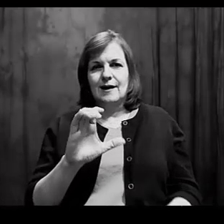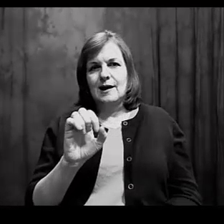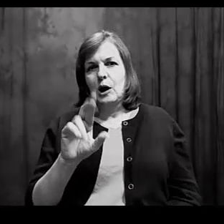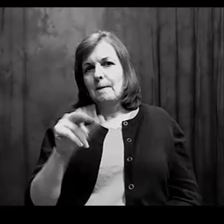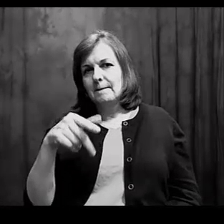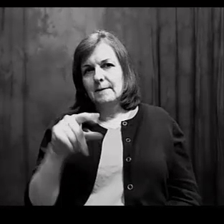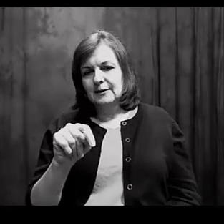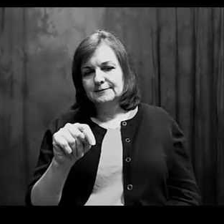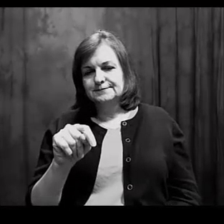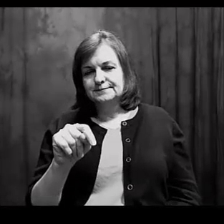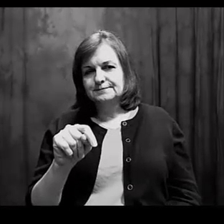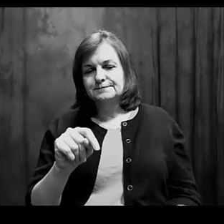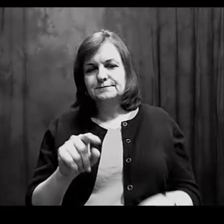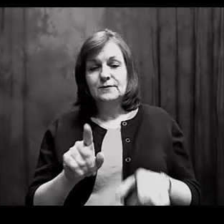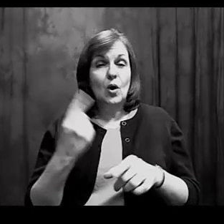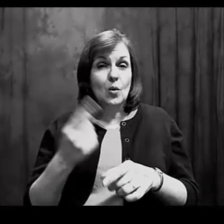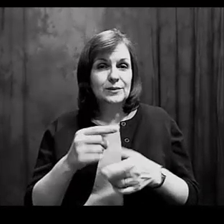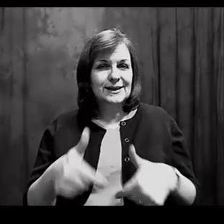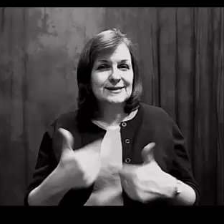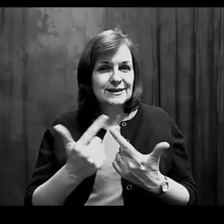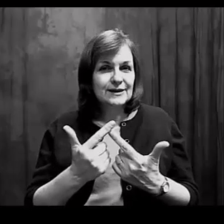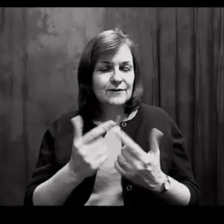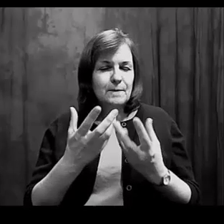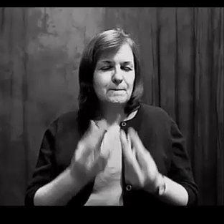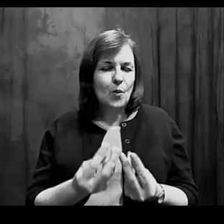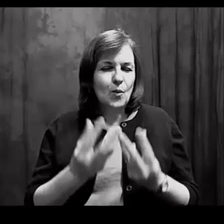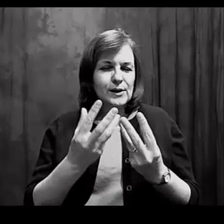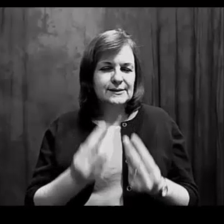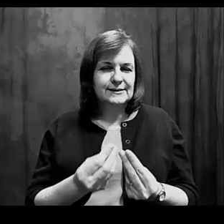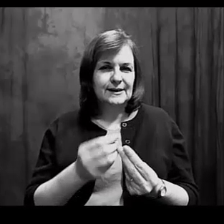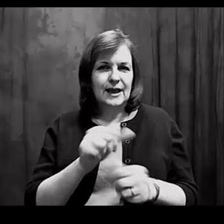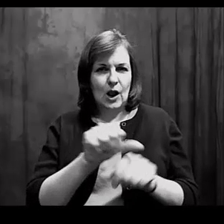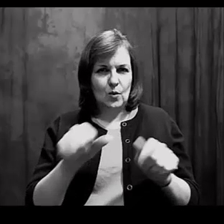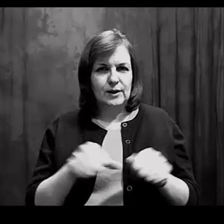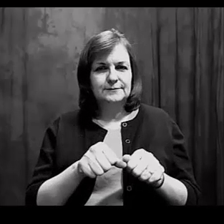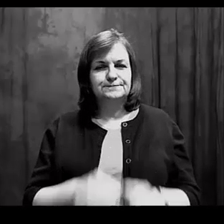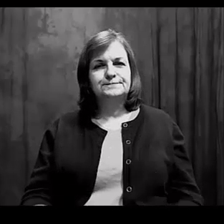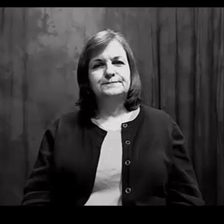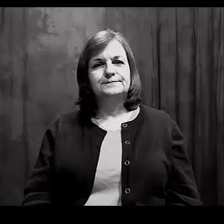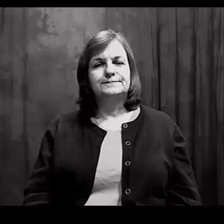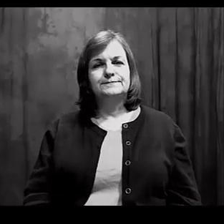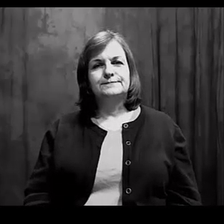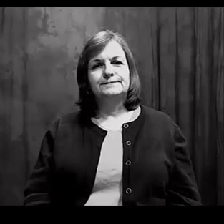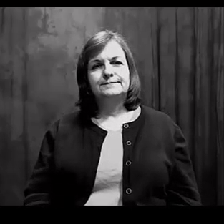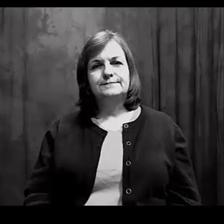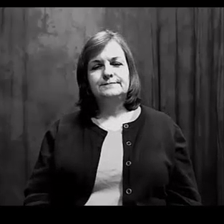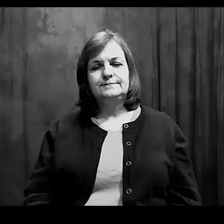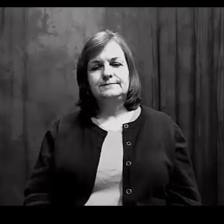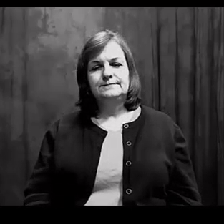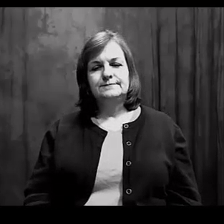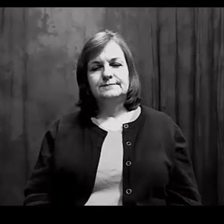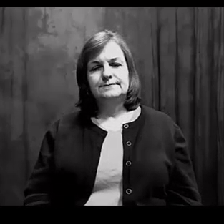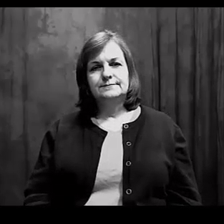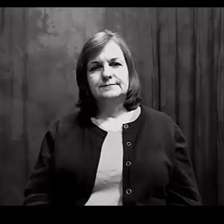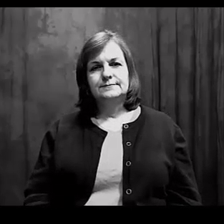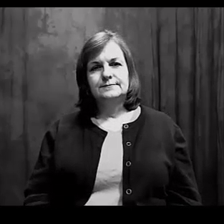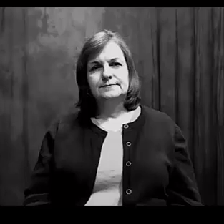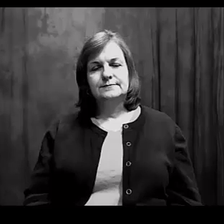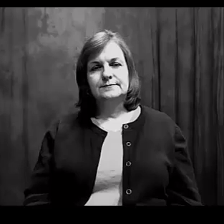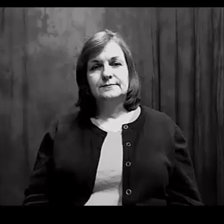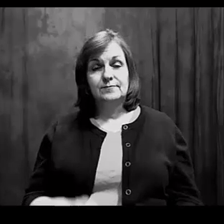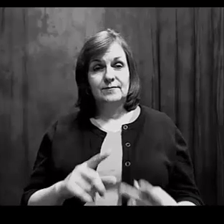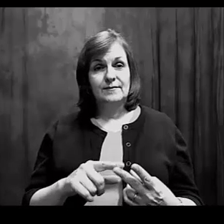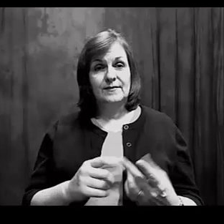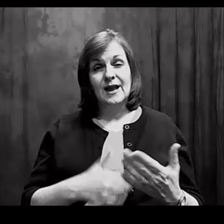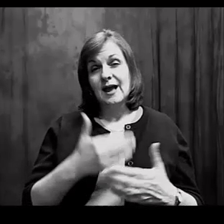tend to cover things almost like a carpet and only in areas where we would have very, very